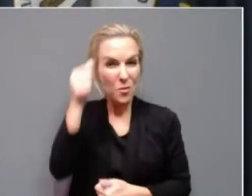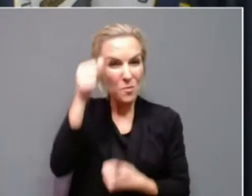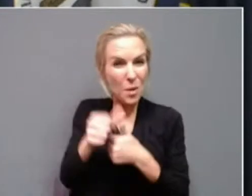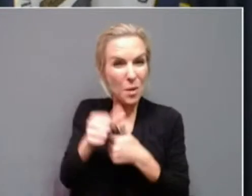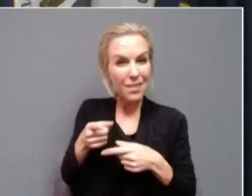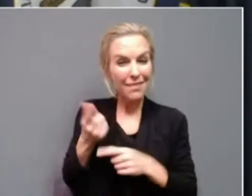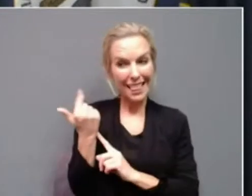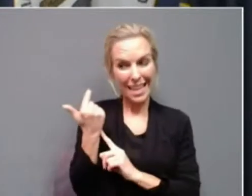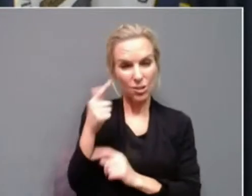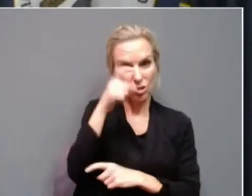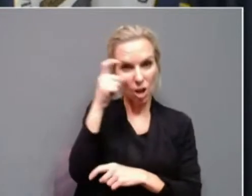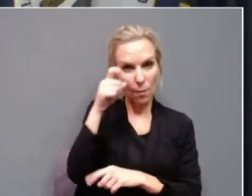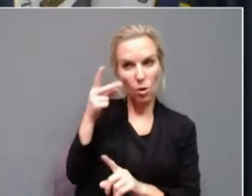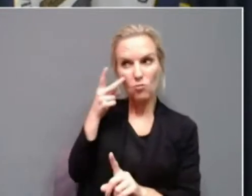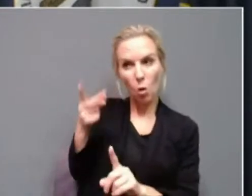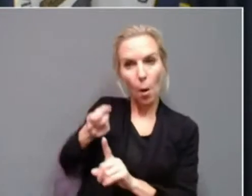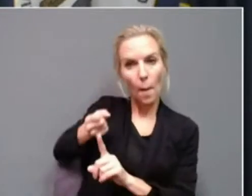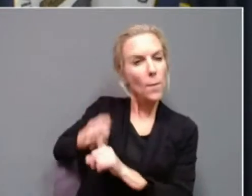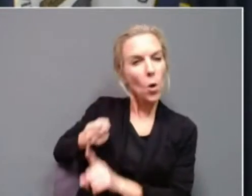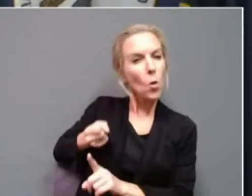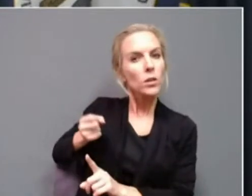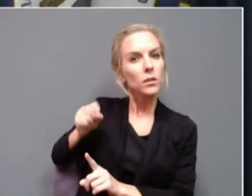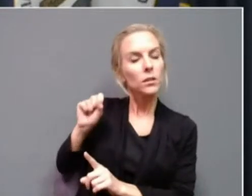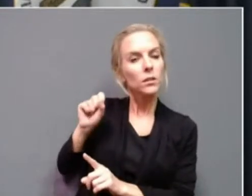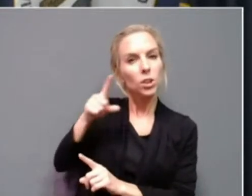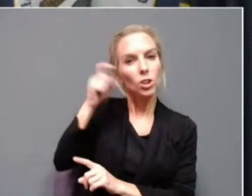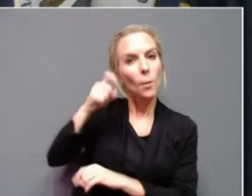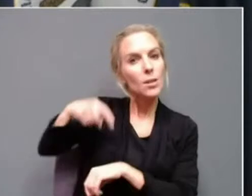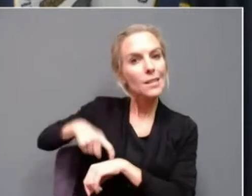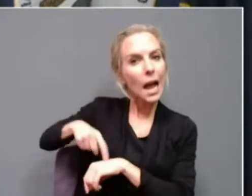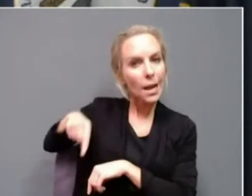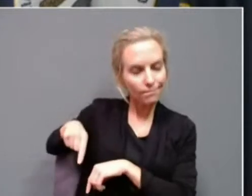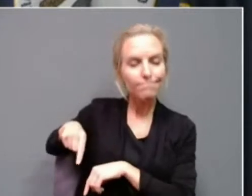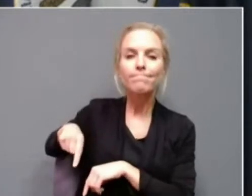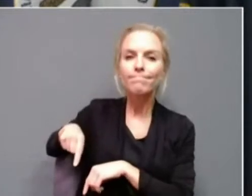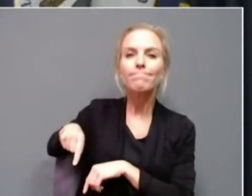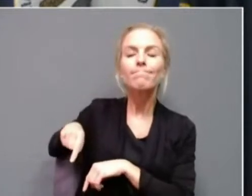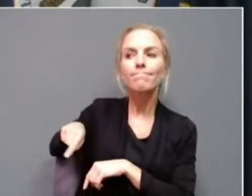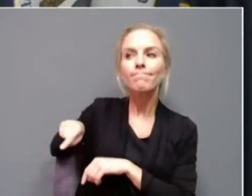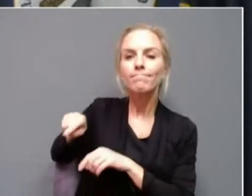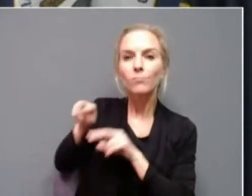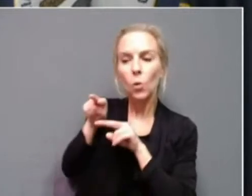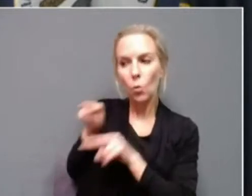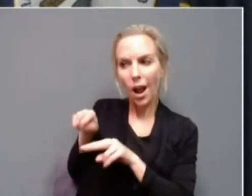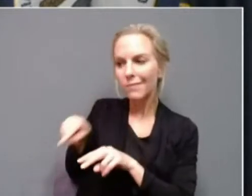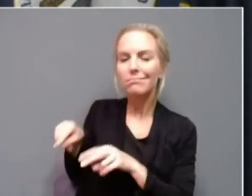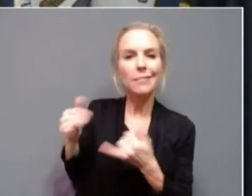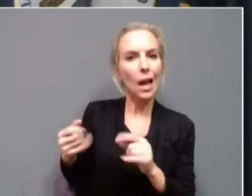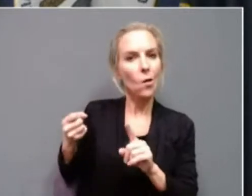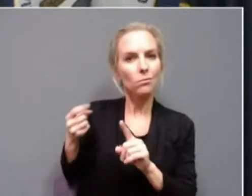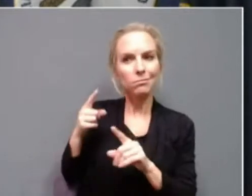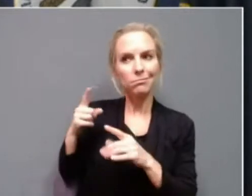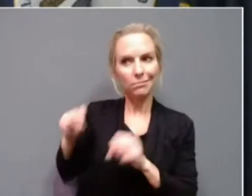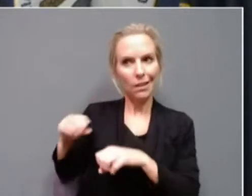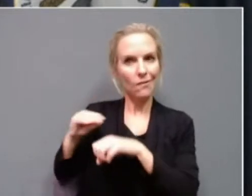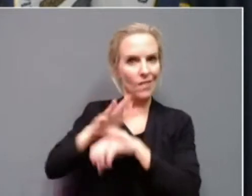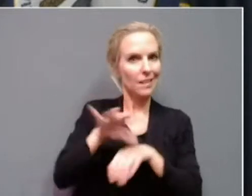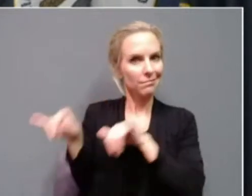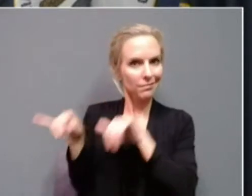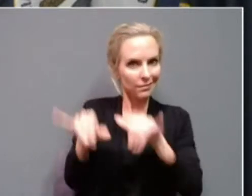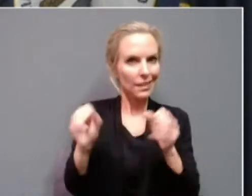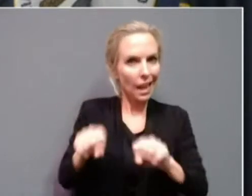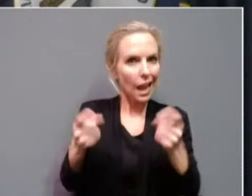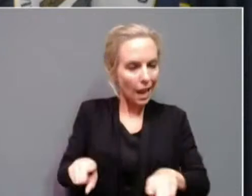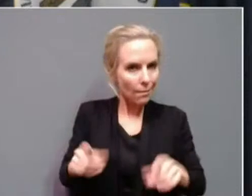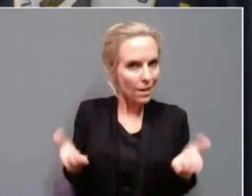it at other times, ought to be ringing alarm bells throughout this commonwealth. Let's start with